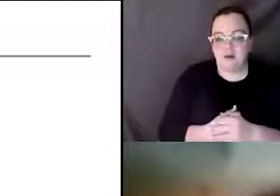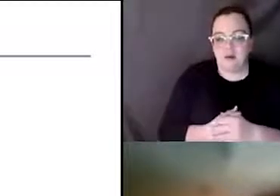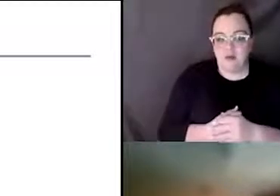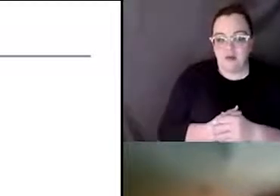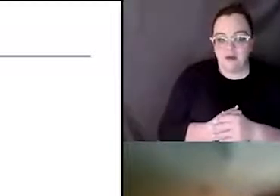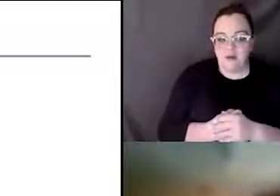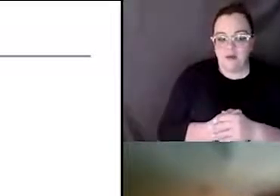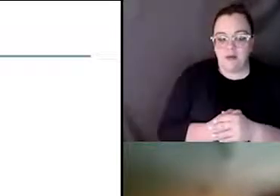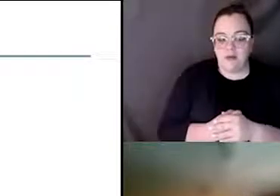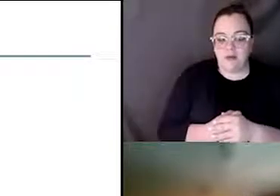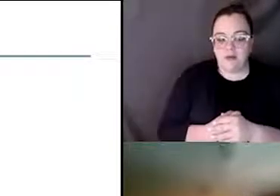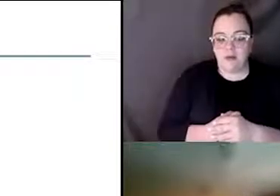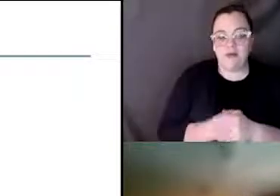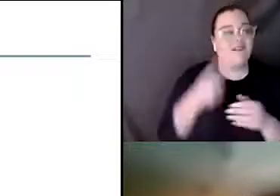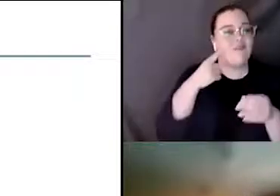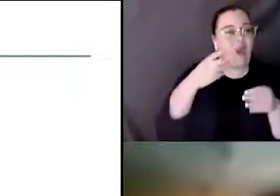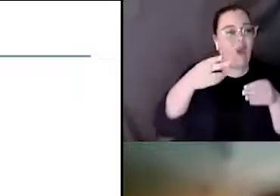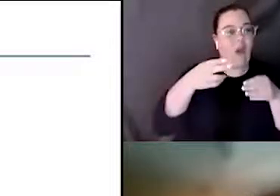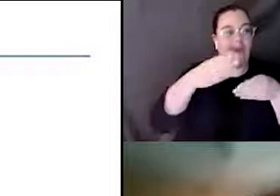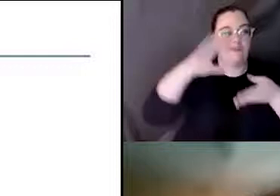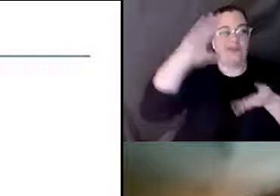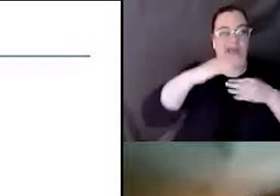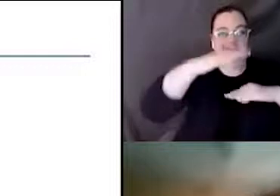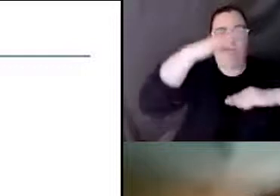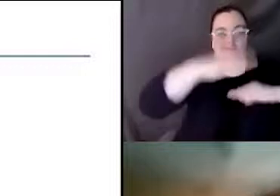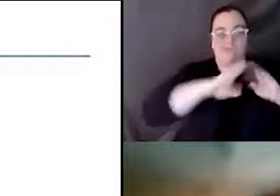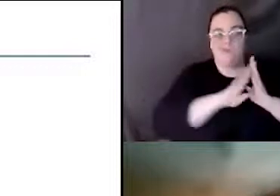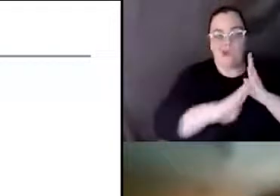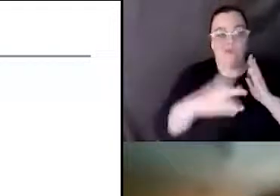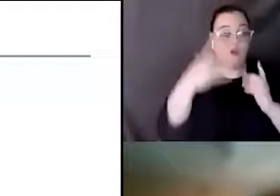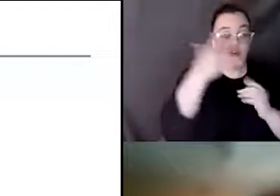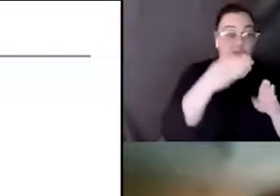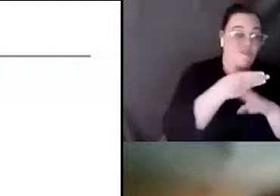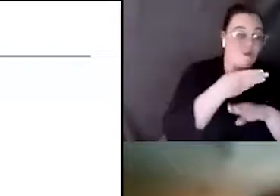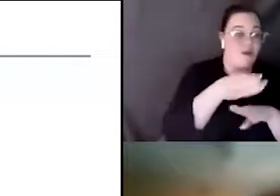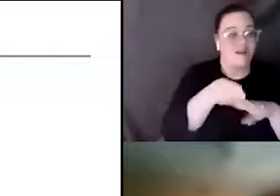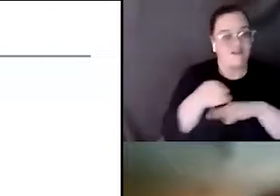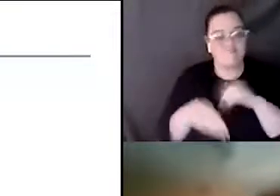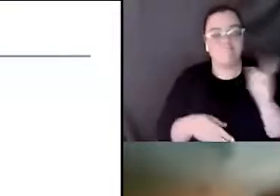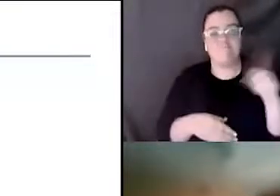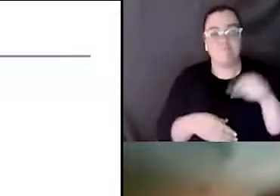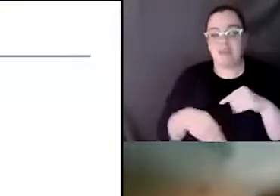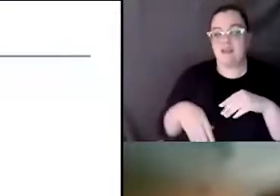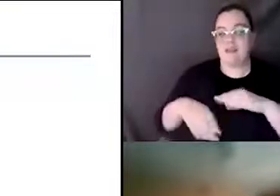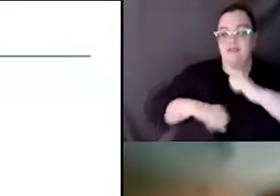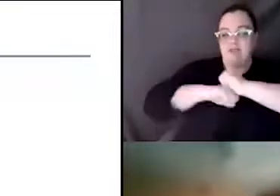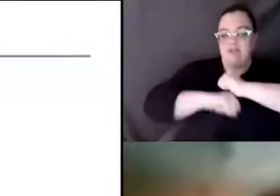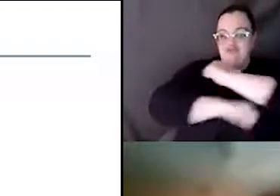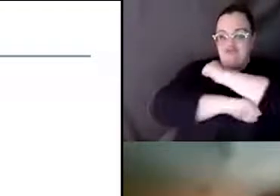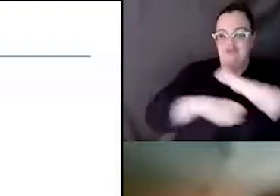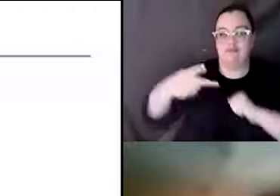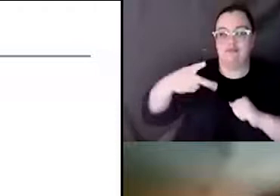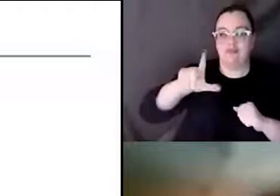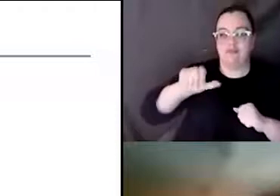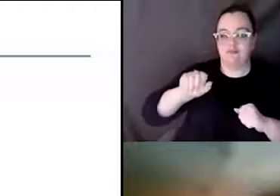for a shorter cripple wall and what it looks like afterwards. The foundation plates are also put in place if you